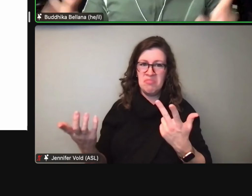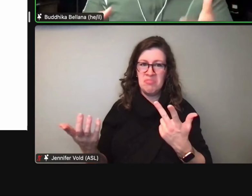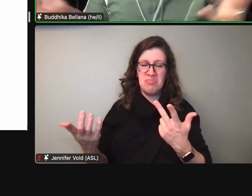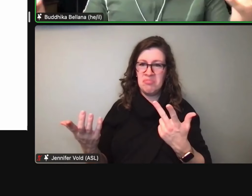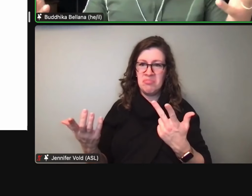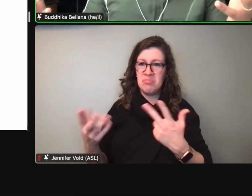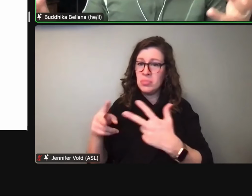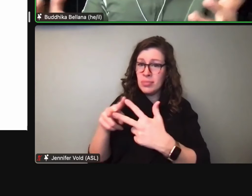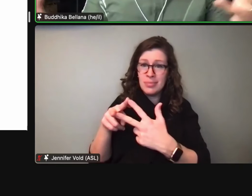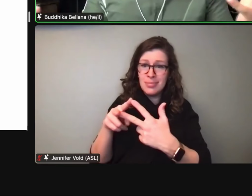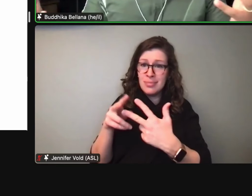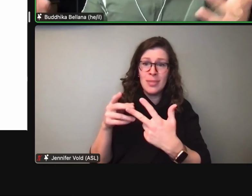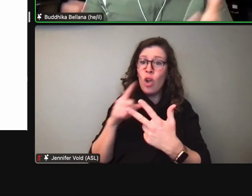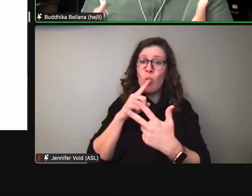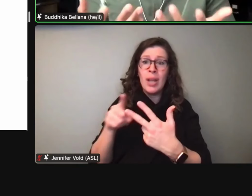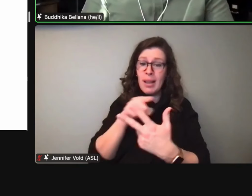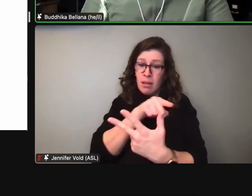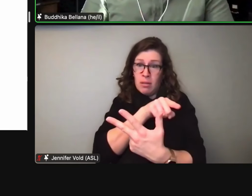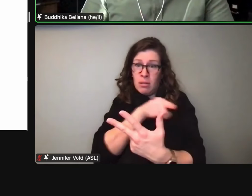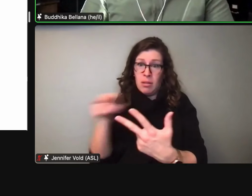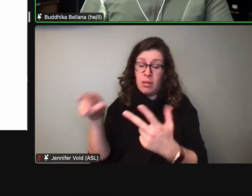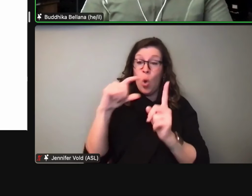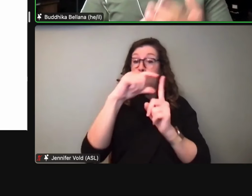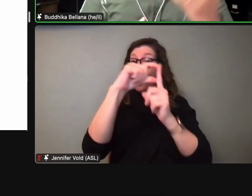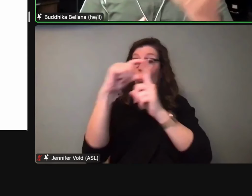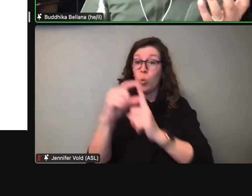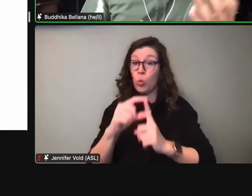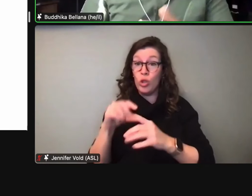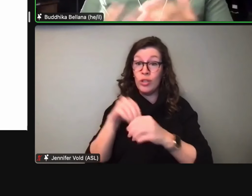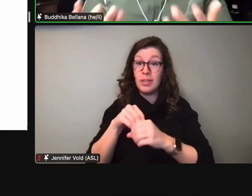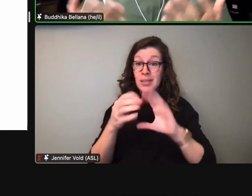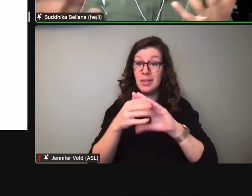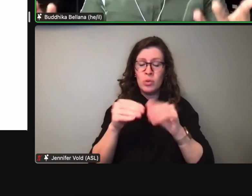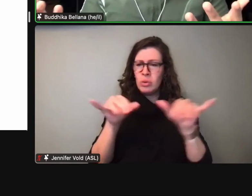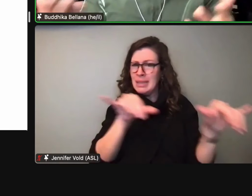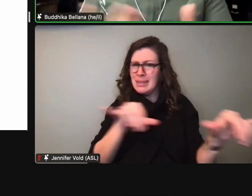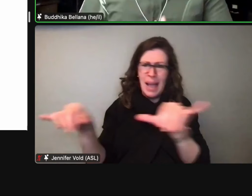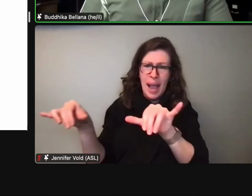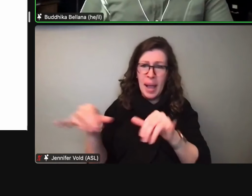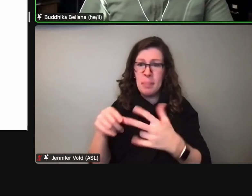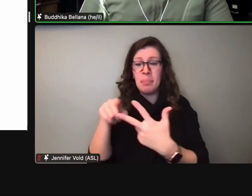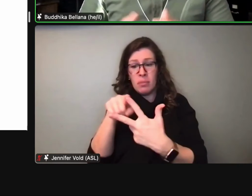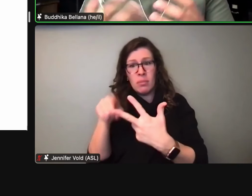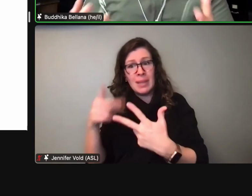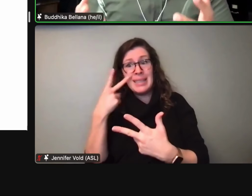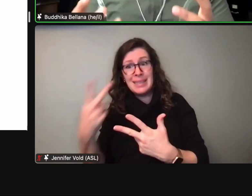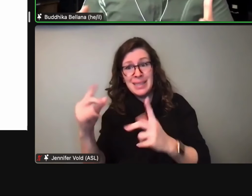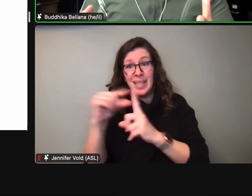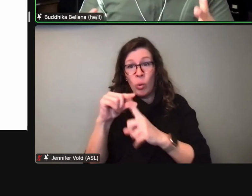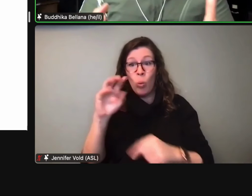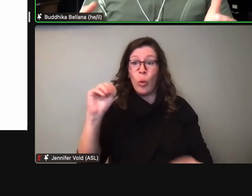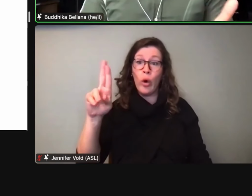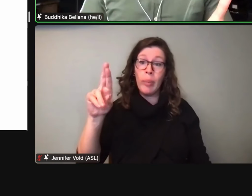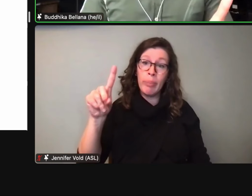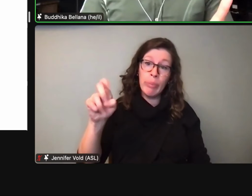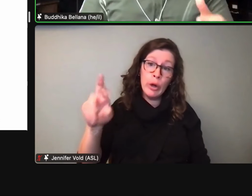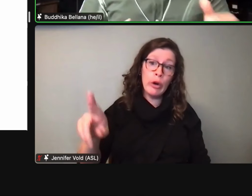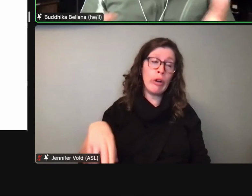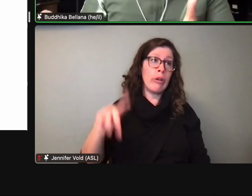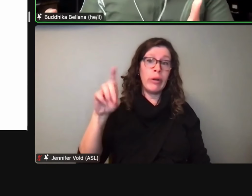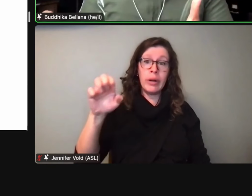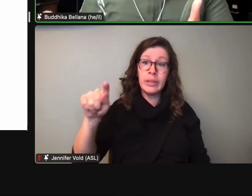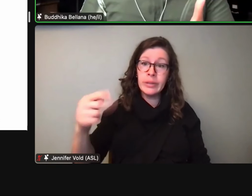reading the same words that make up the story, so they're seeing the words like murder, death, and funeral. However, you don't see these